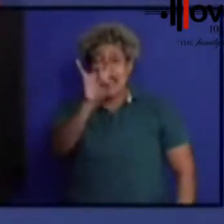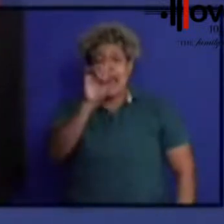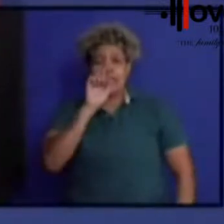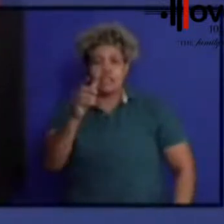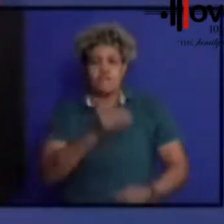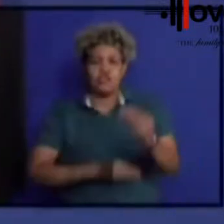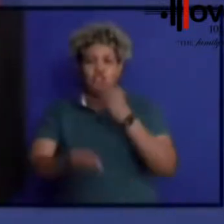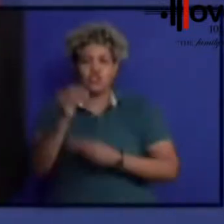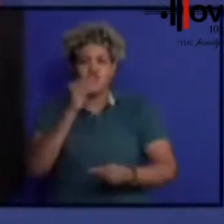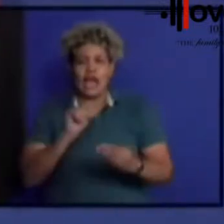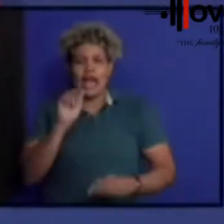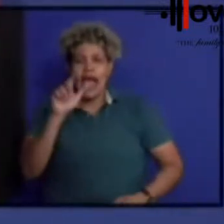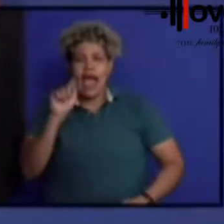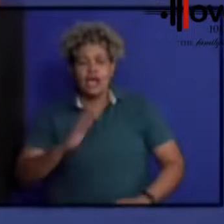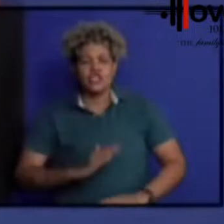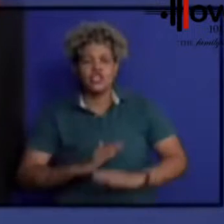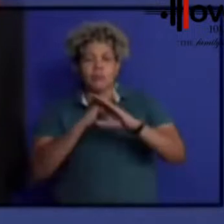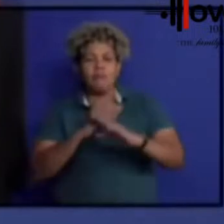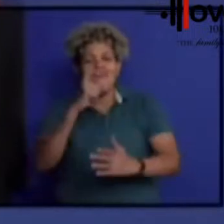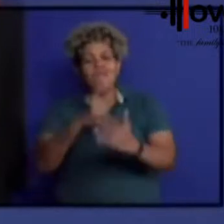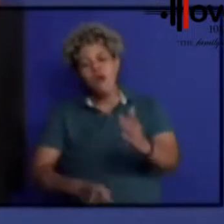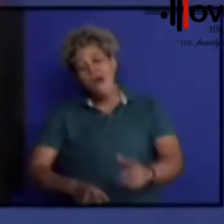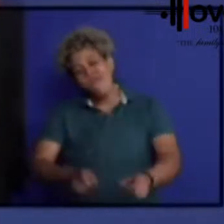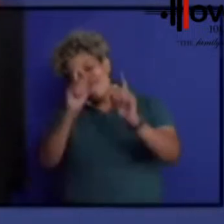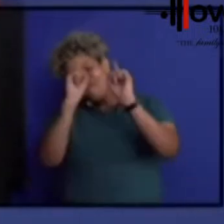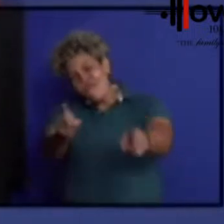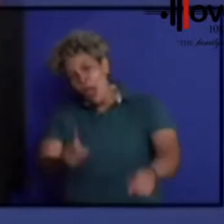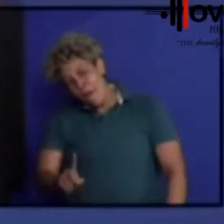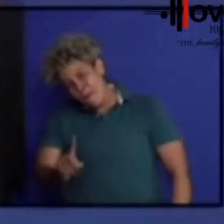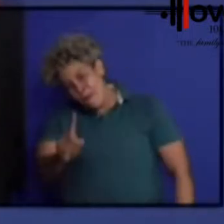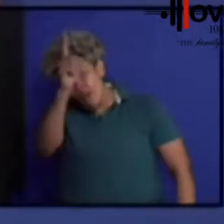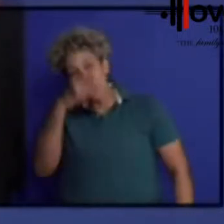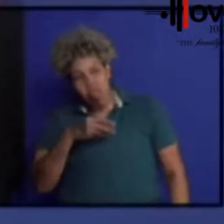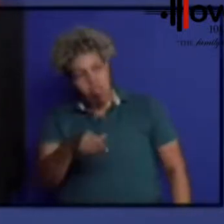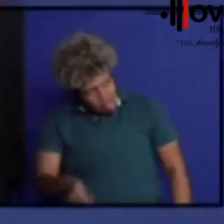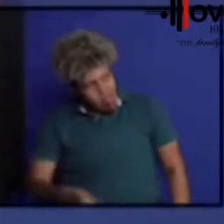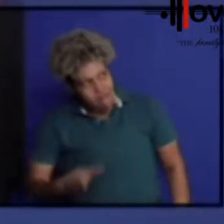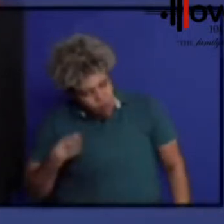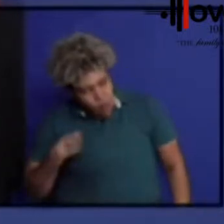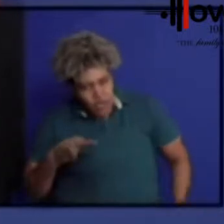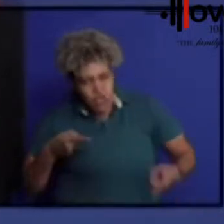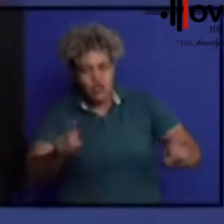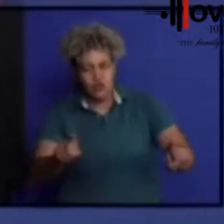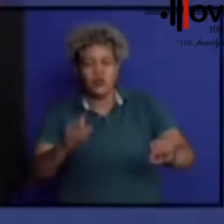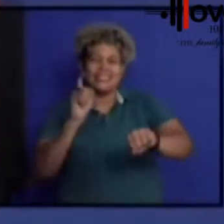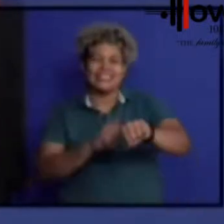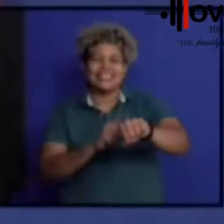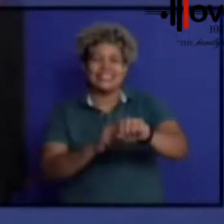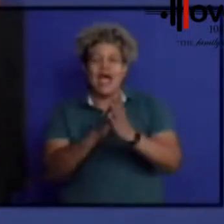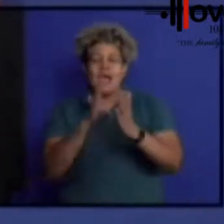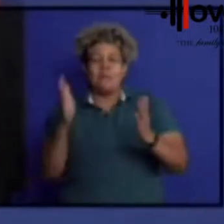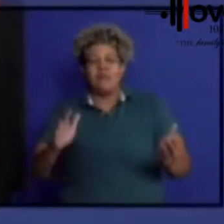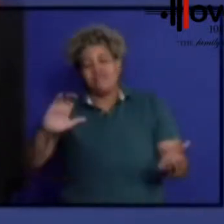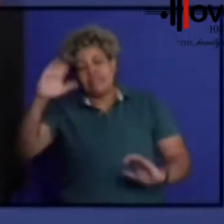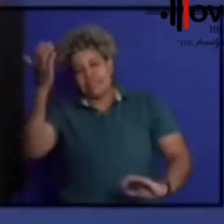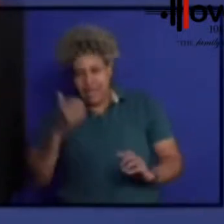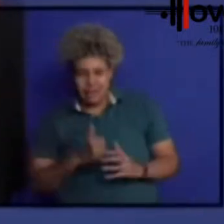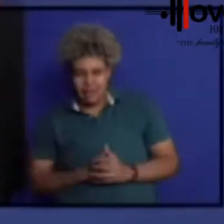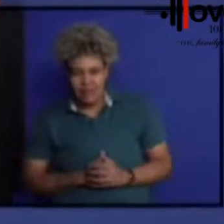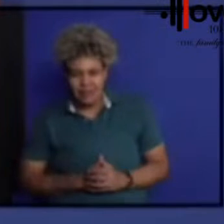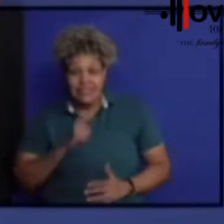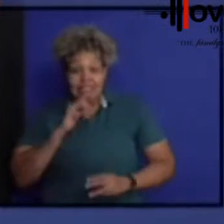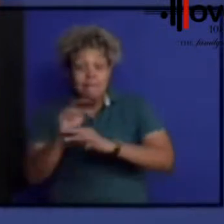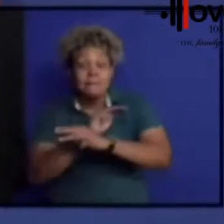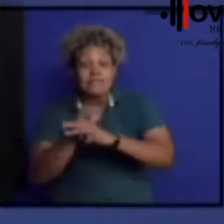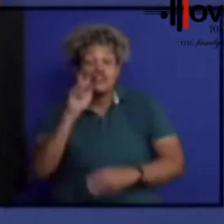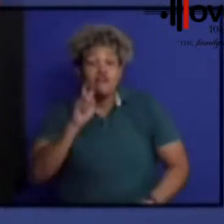Act to prevent price gouging of essential goods during a period of disaster. The Minister